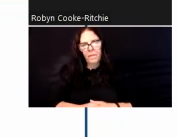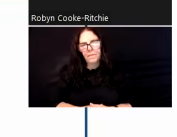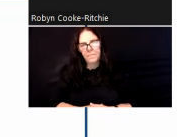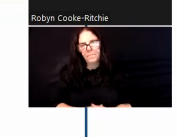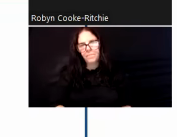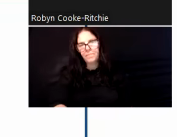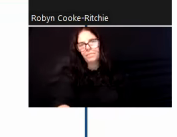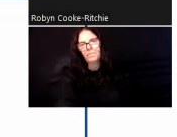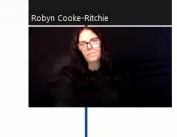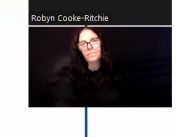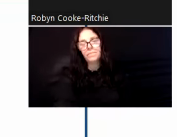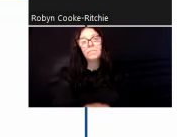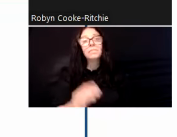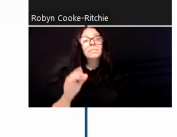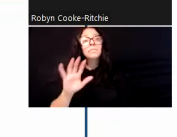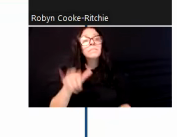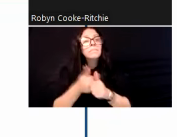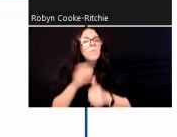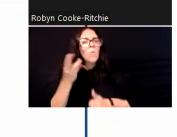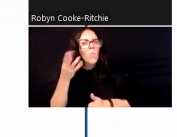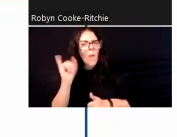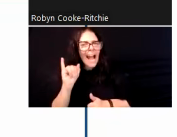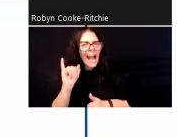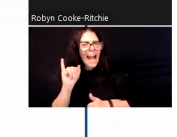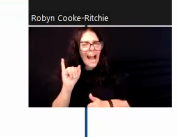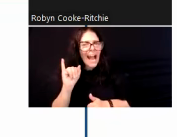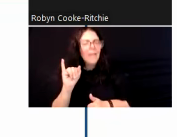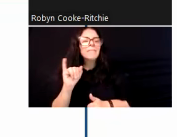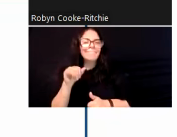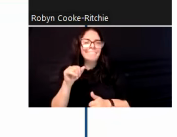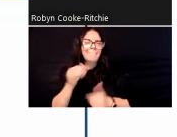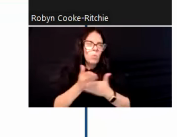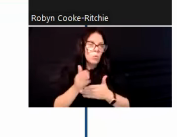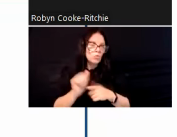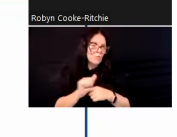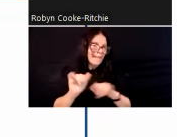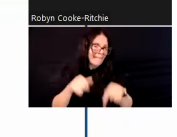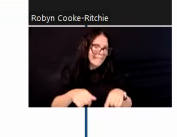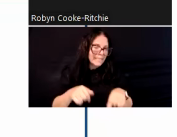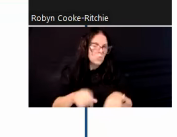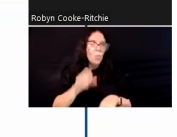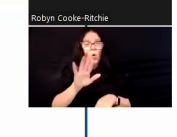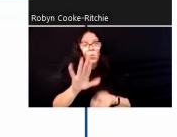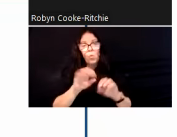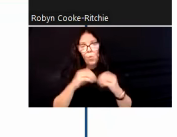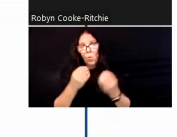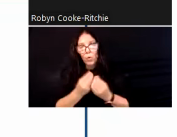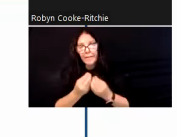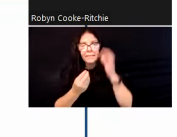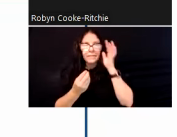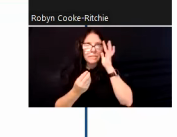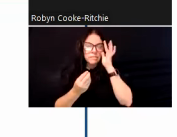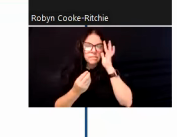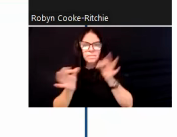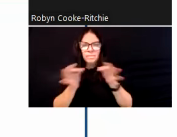The why comes from your other training like this, perhaps, and from within your own organization in terms of why you do things